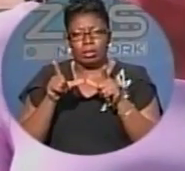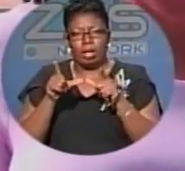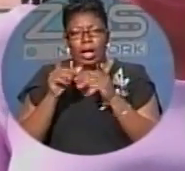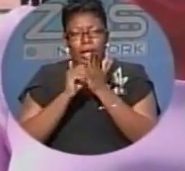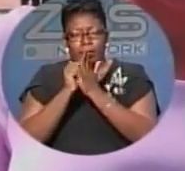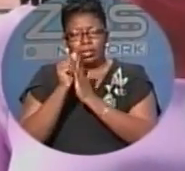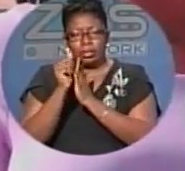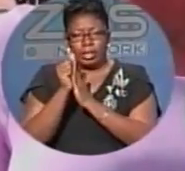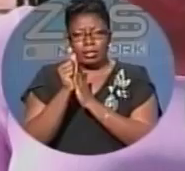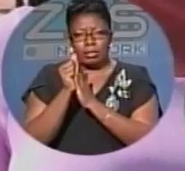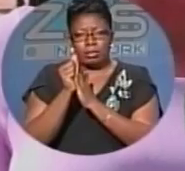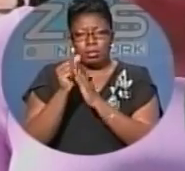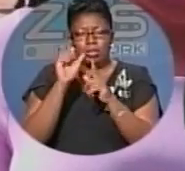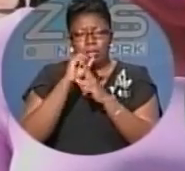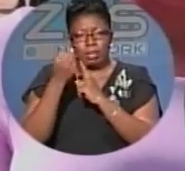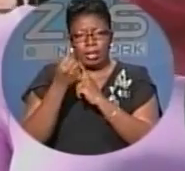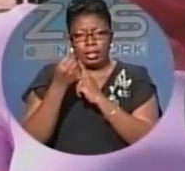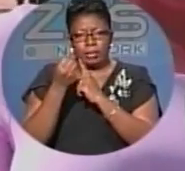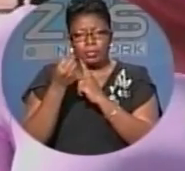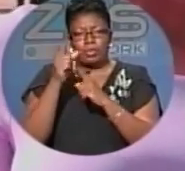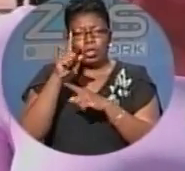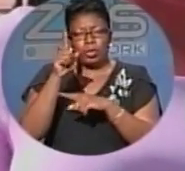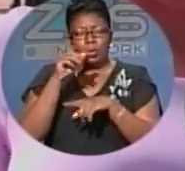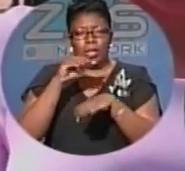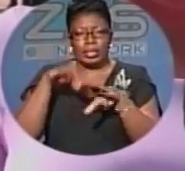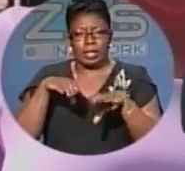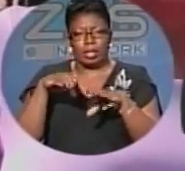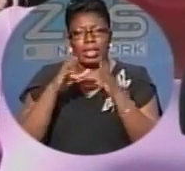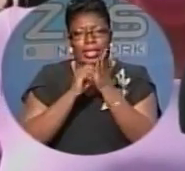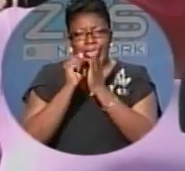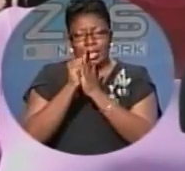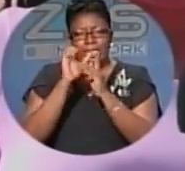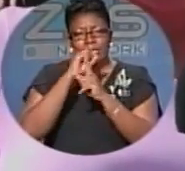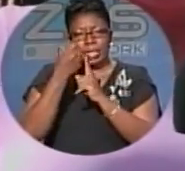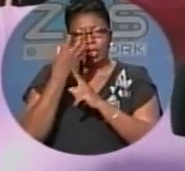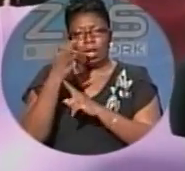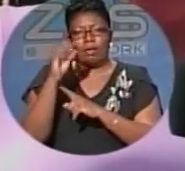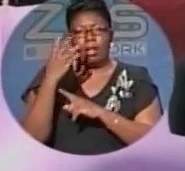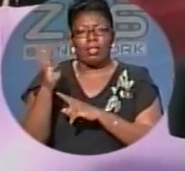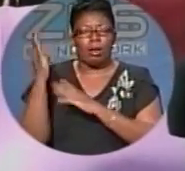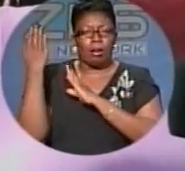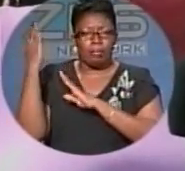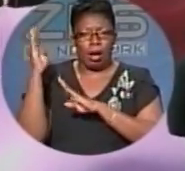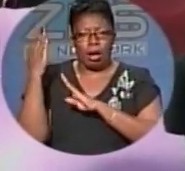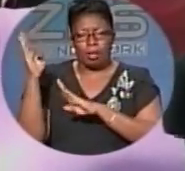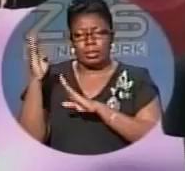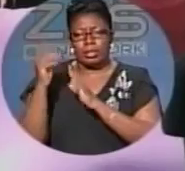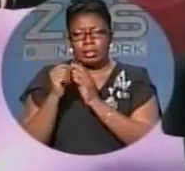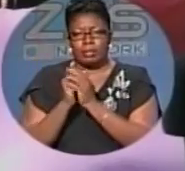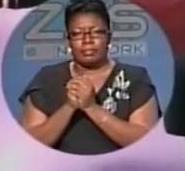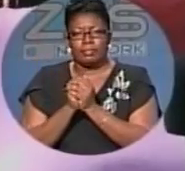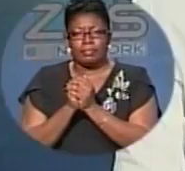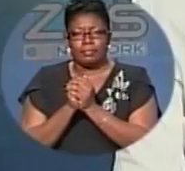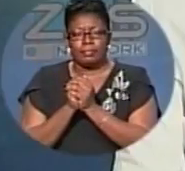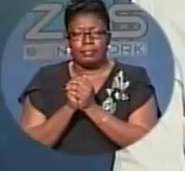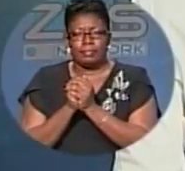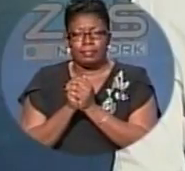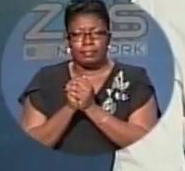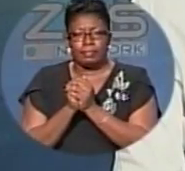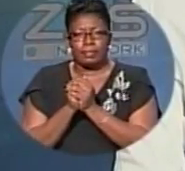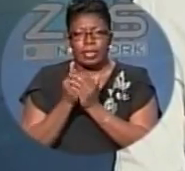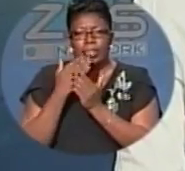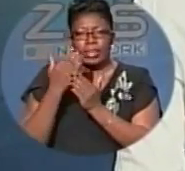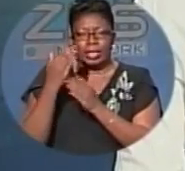here in New Providence, you can contact the Cancer Society of the Bahamas. Cyan Thompson, ZNS News.